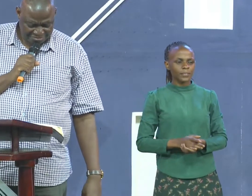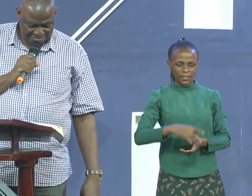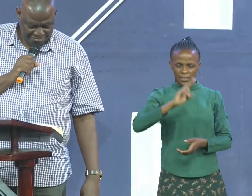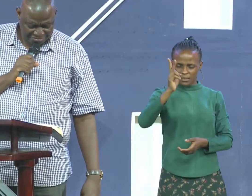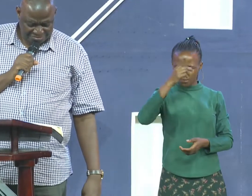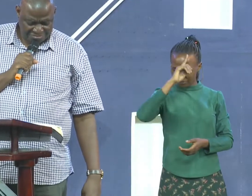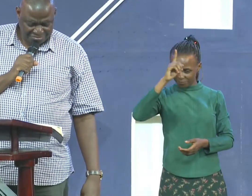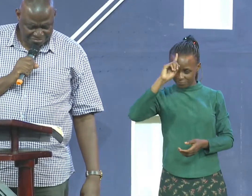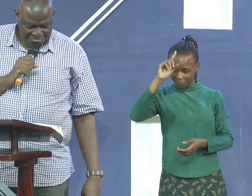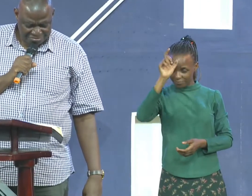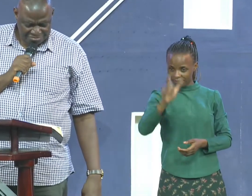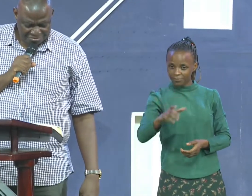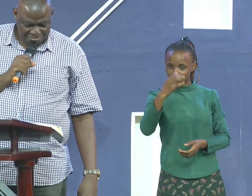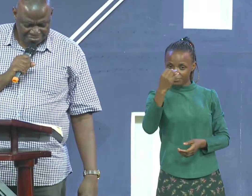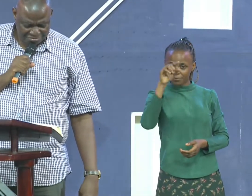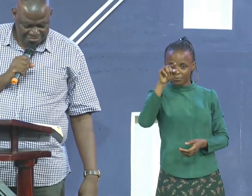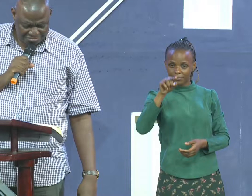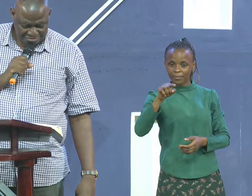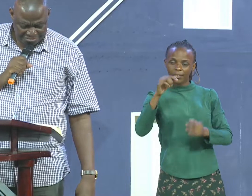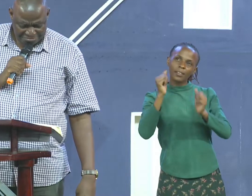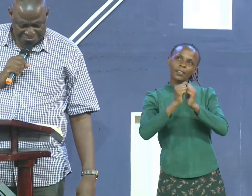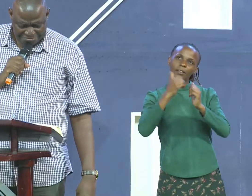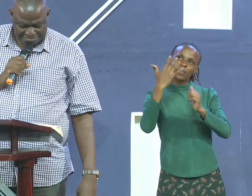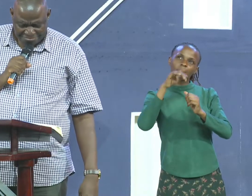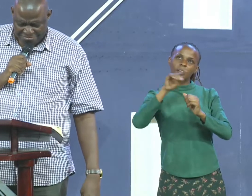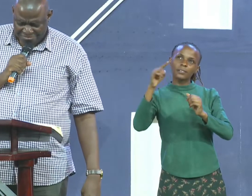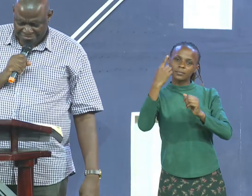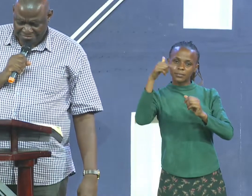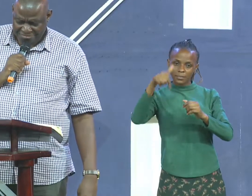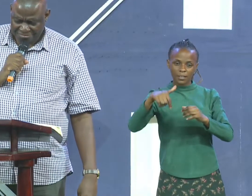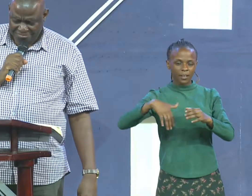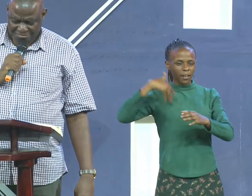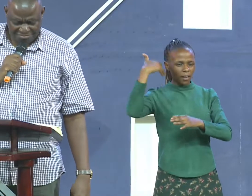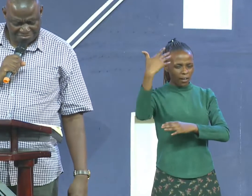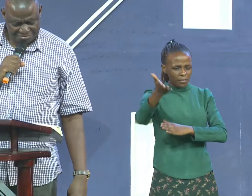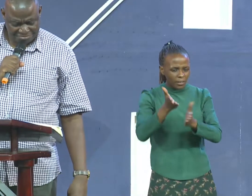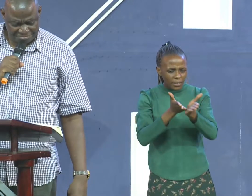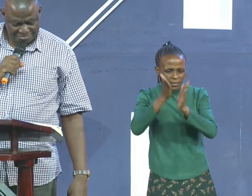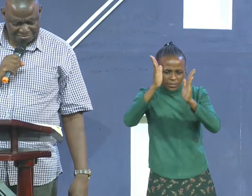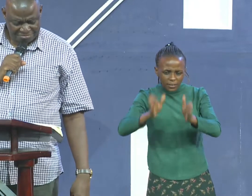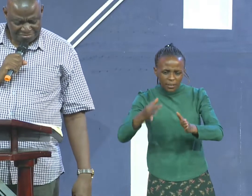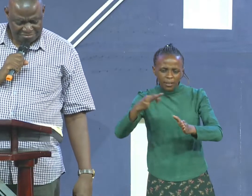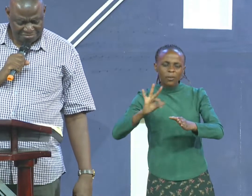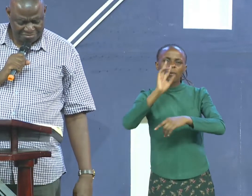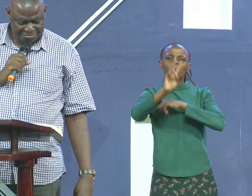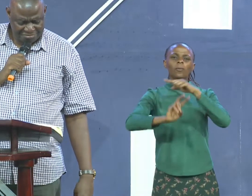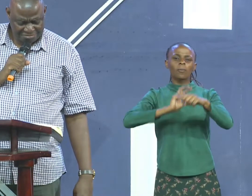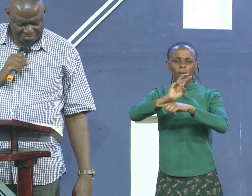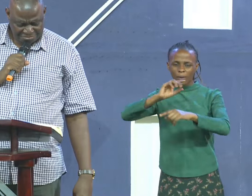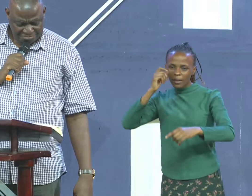Bassekabaka ekyokubiri mukaaga, 15 okutuuka ku 17. Awo omuddu w'omusajja wa Katonda bwe yagolokoka